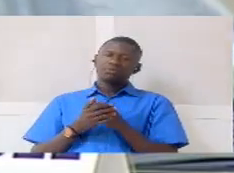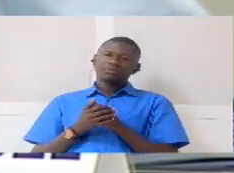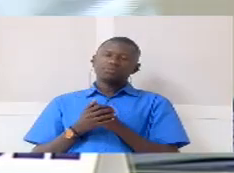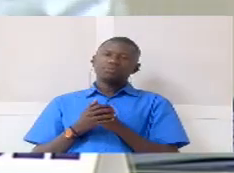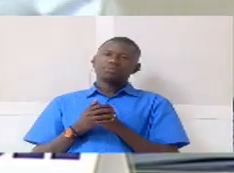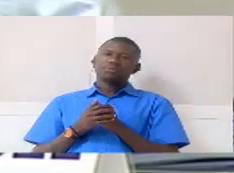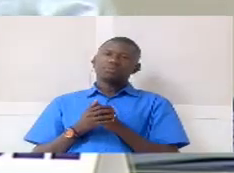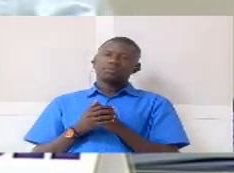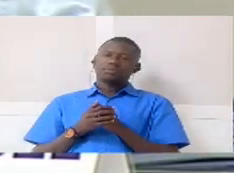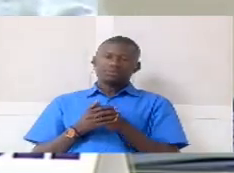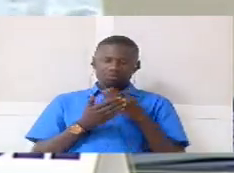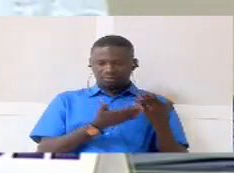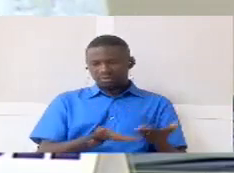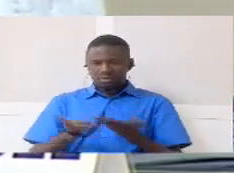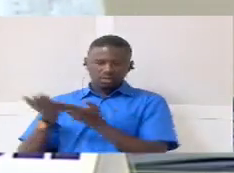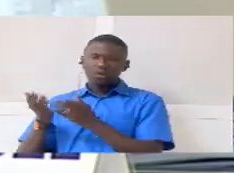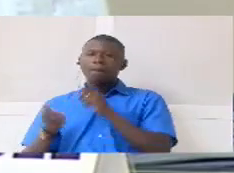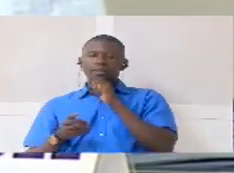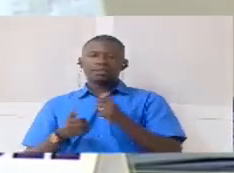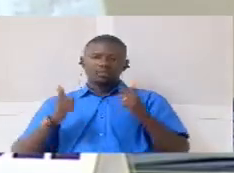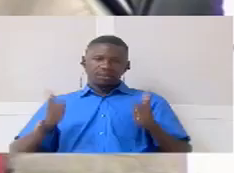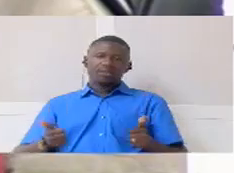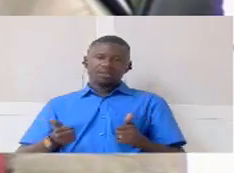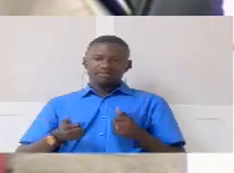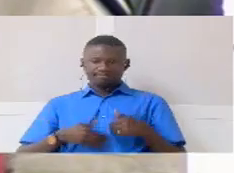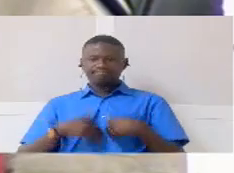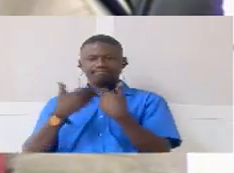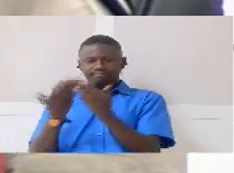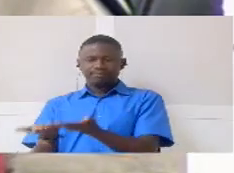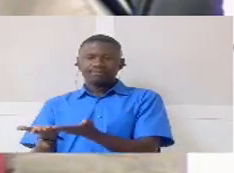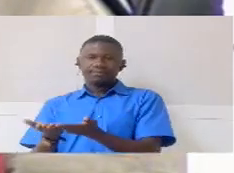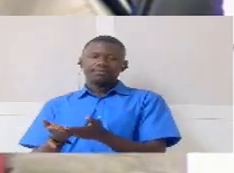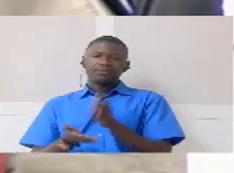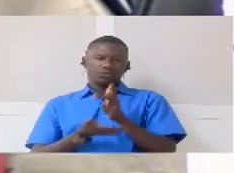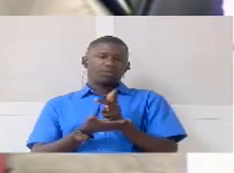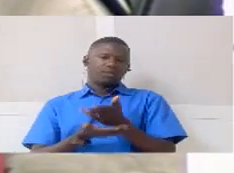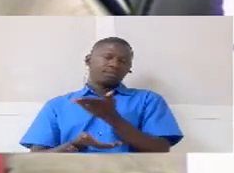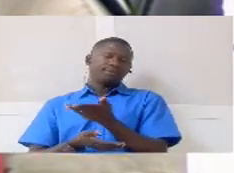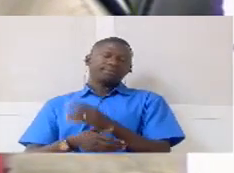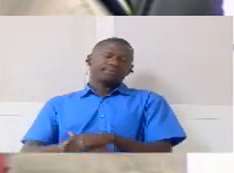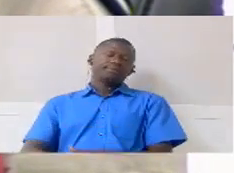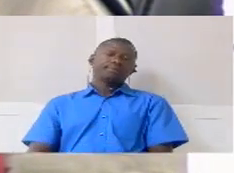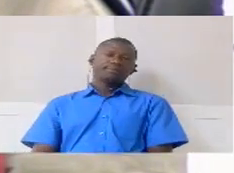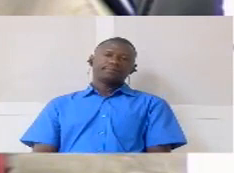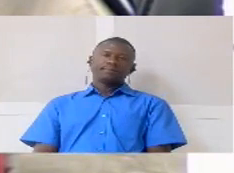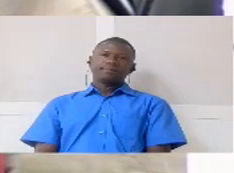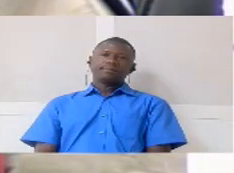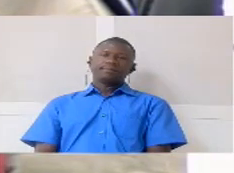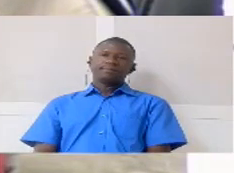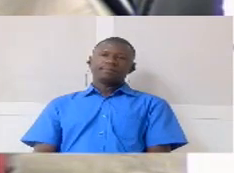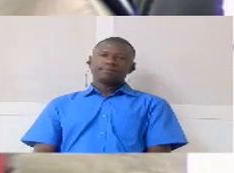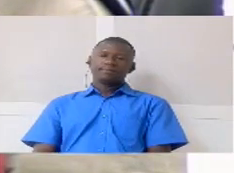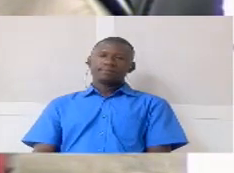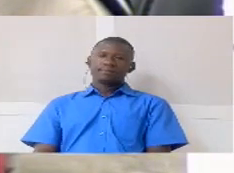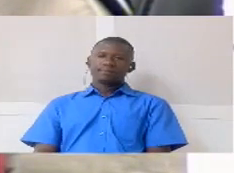Bitun sai nkaya fo nyame si wato ta itebe ya marolu menu dile it lafta falin kandolu yemen ke kasola isi wato ta